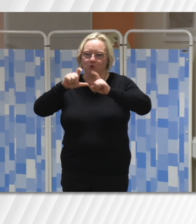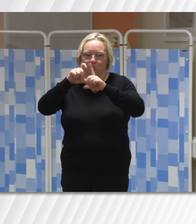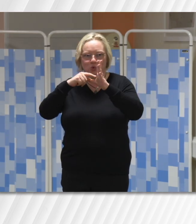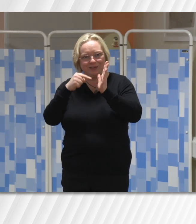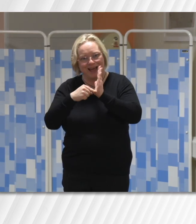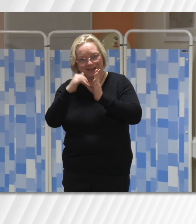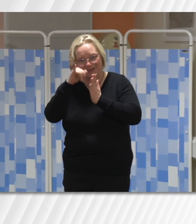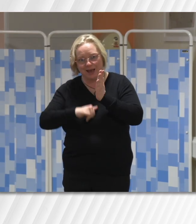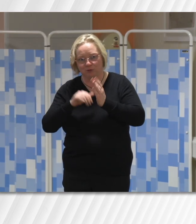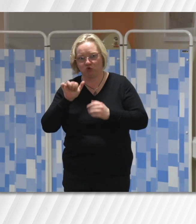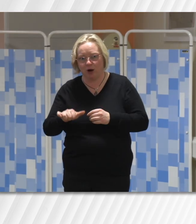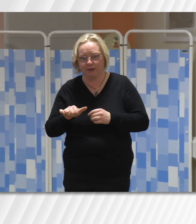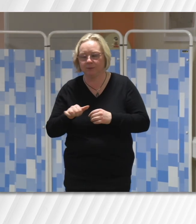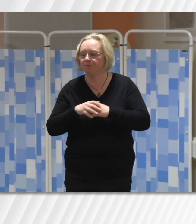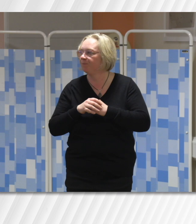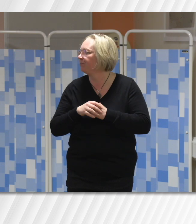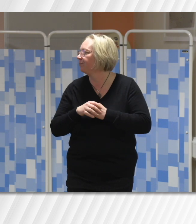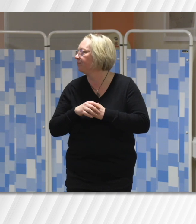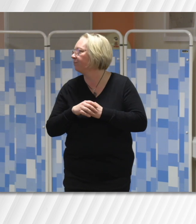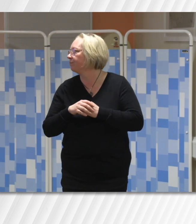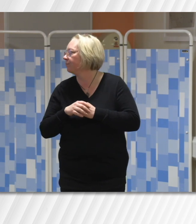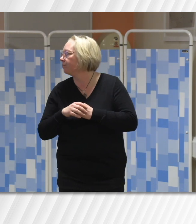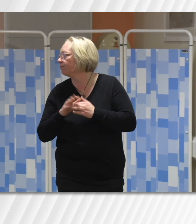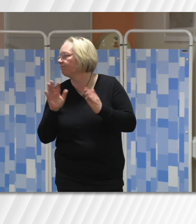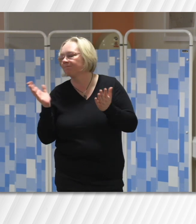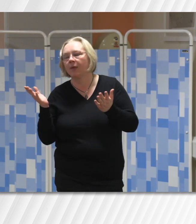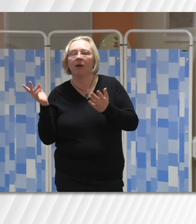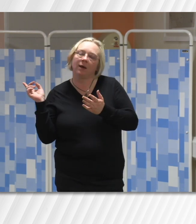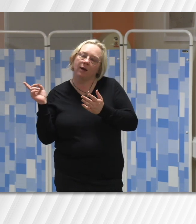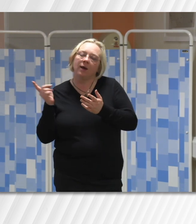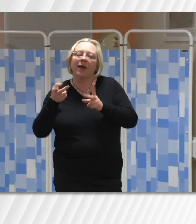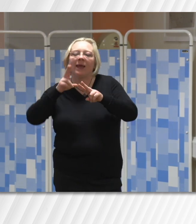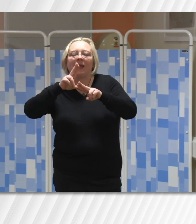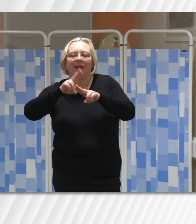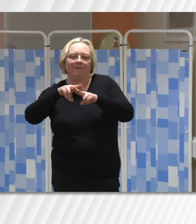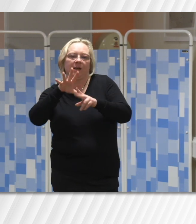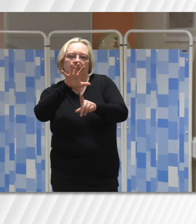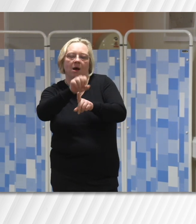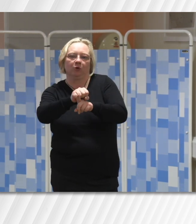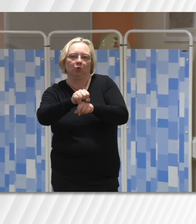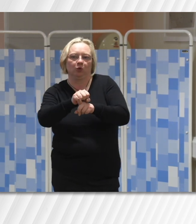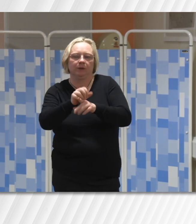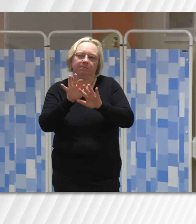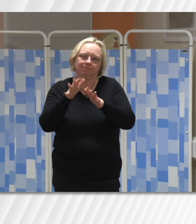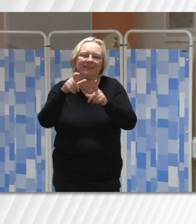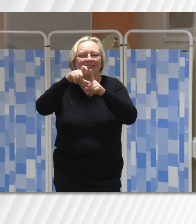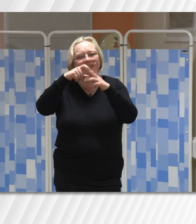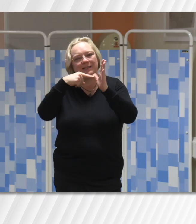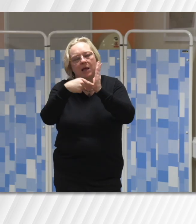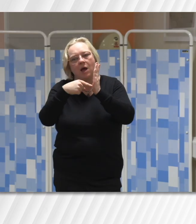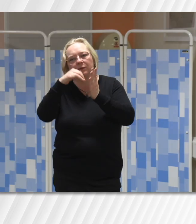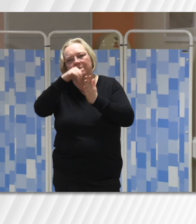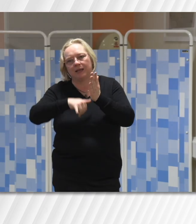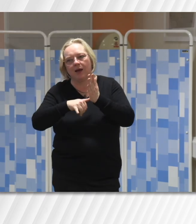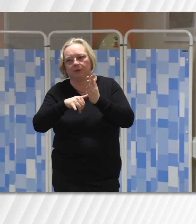correct? Yes, so if the diagnosis is unsure, we know that the DAT scan is a you've